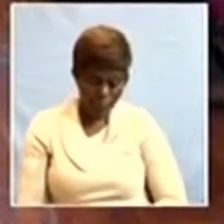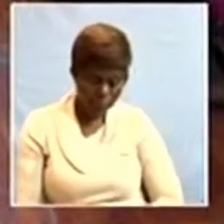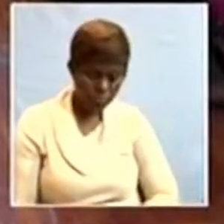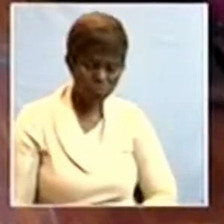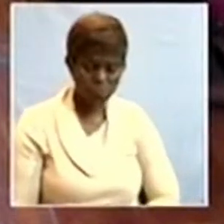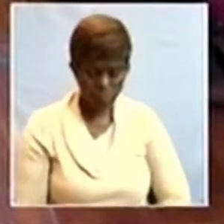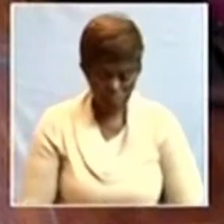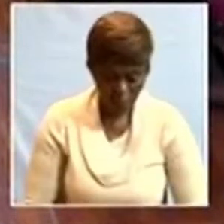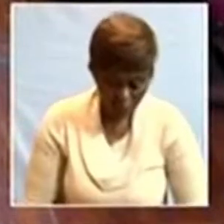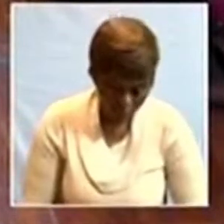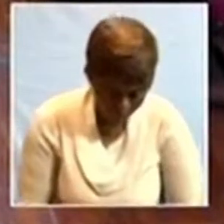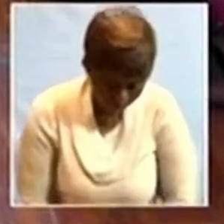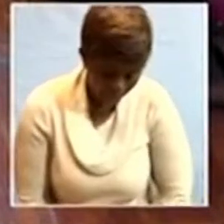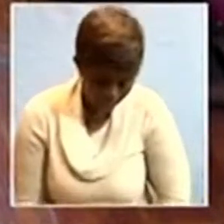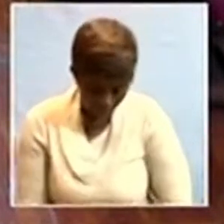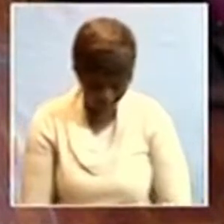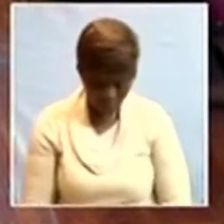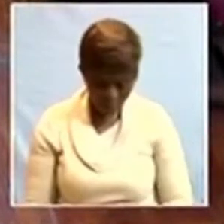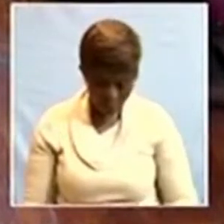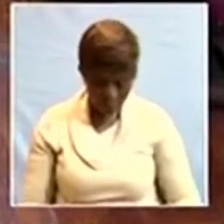PS.